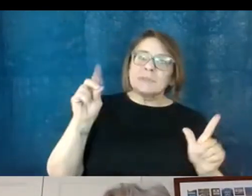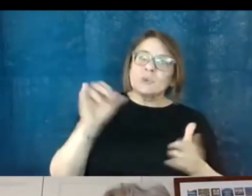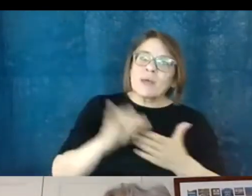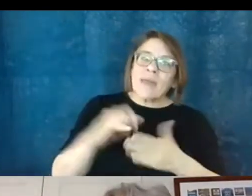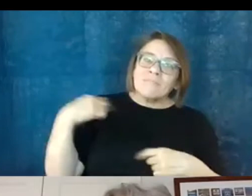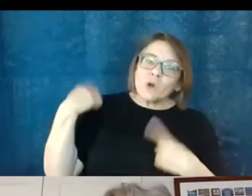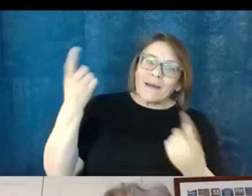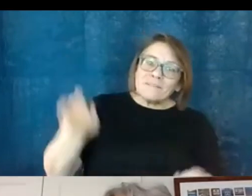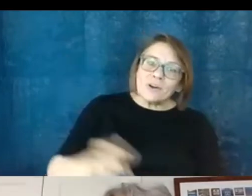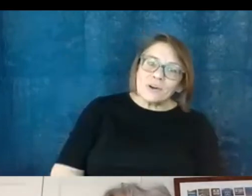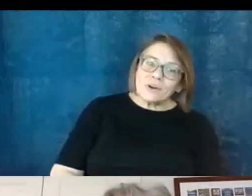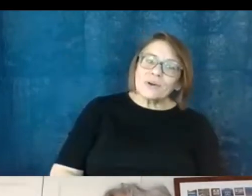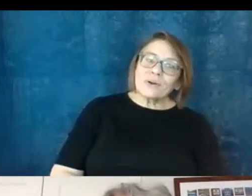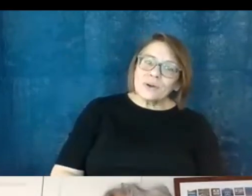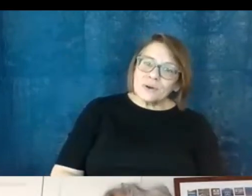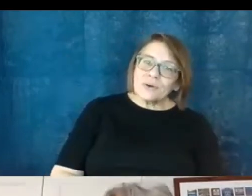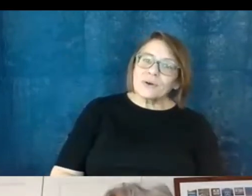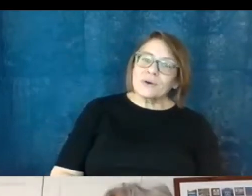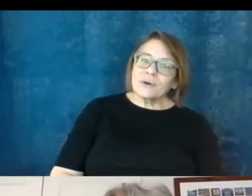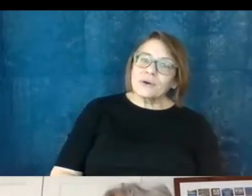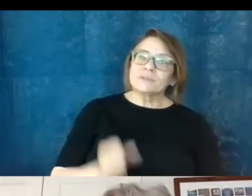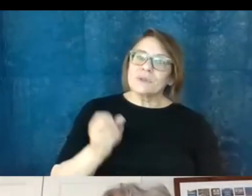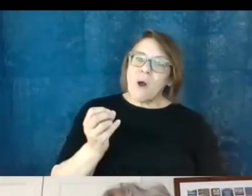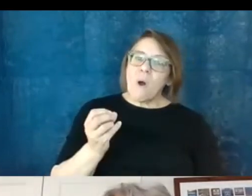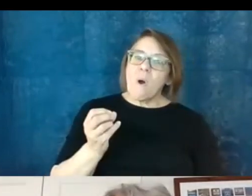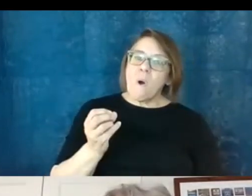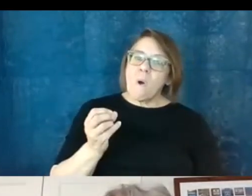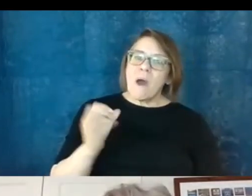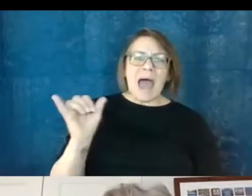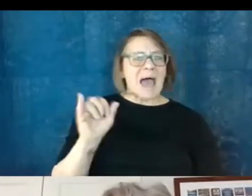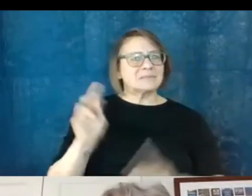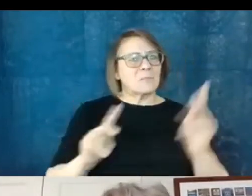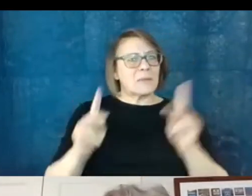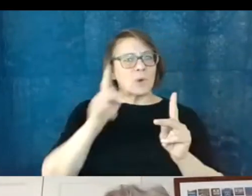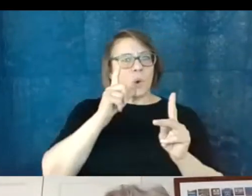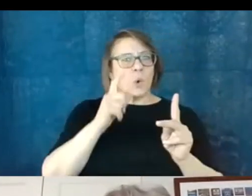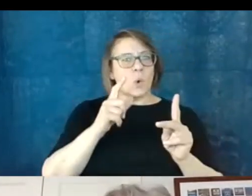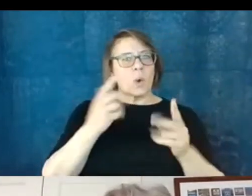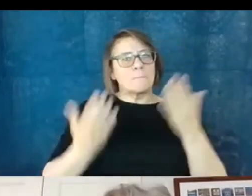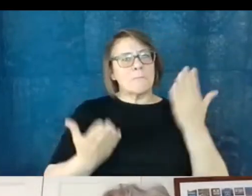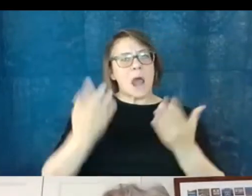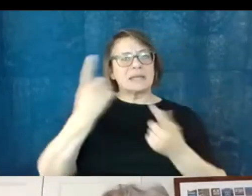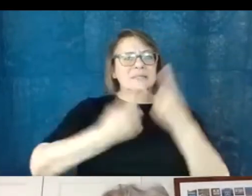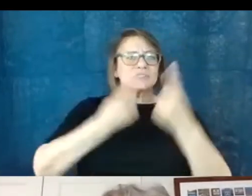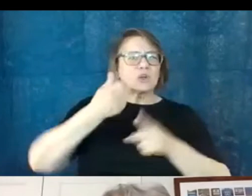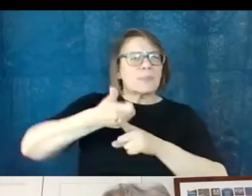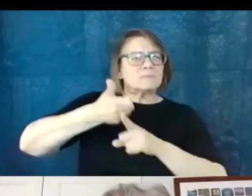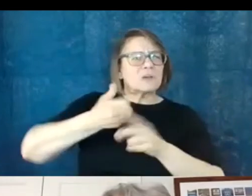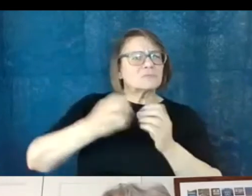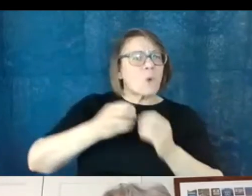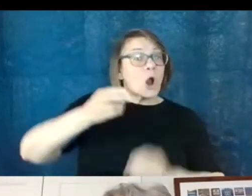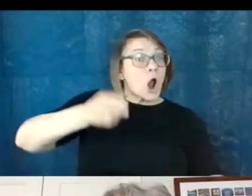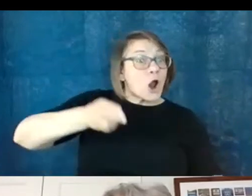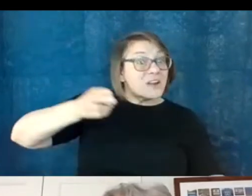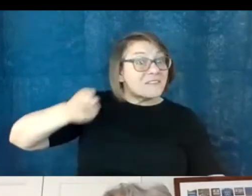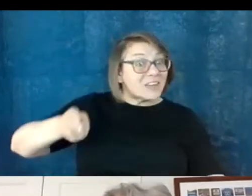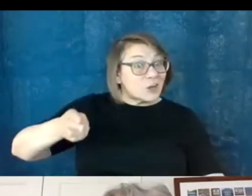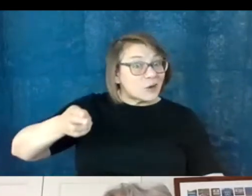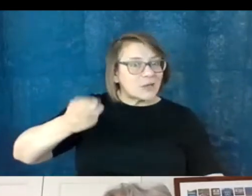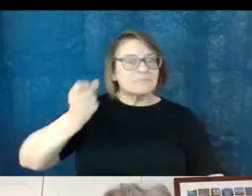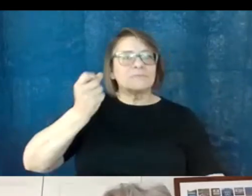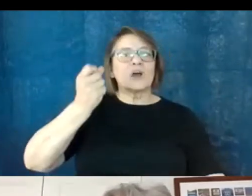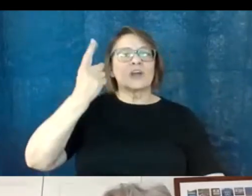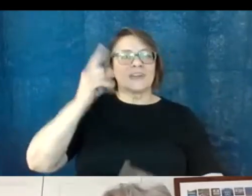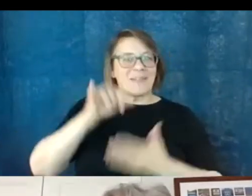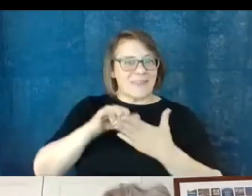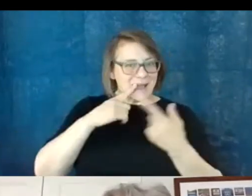forever, you know? And so as people that might consider themselves more hard of hearing, understand that that can